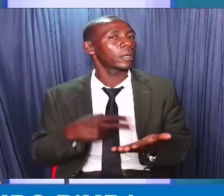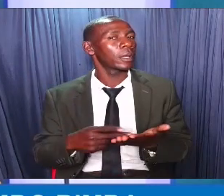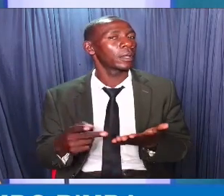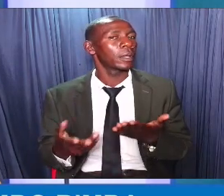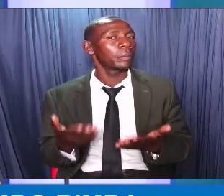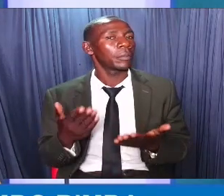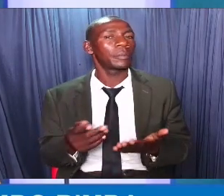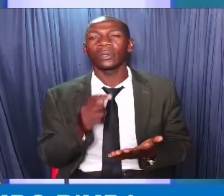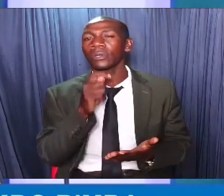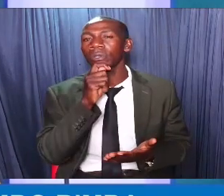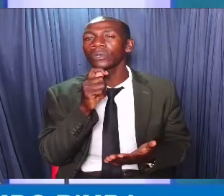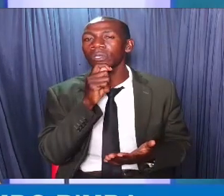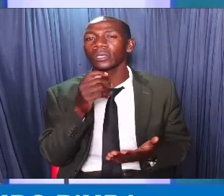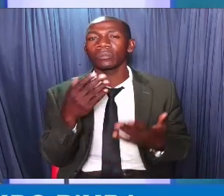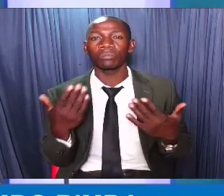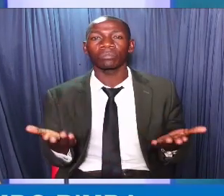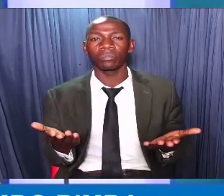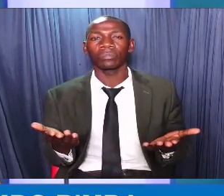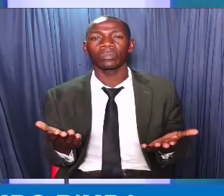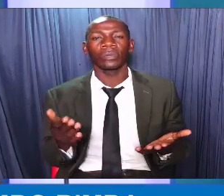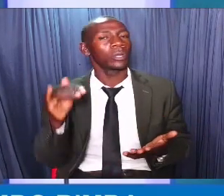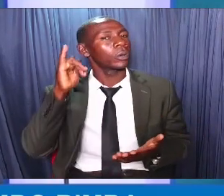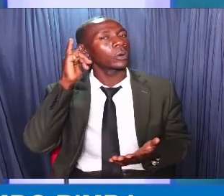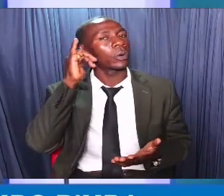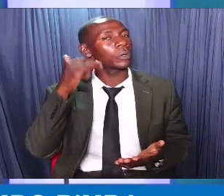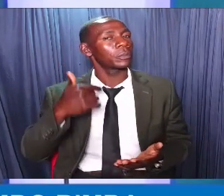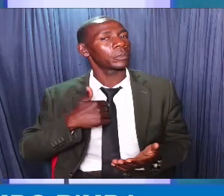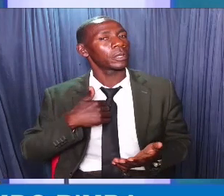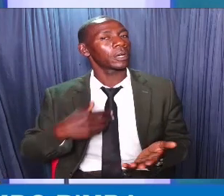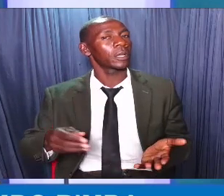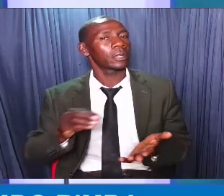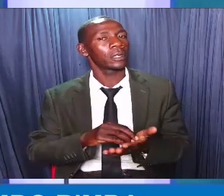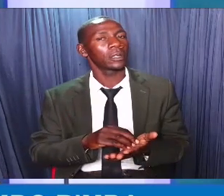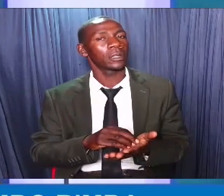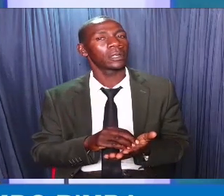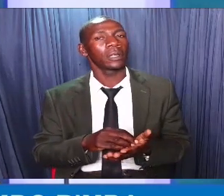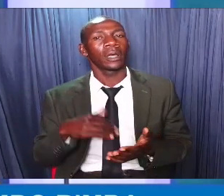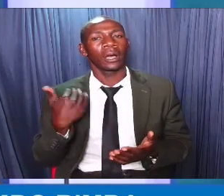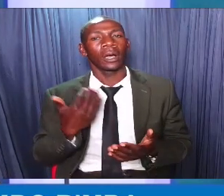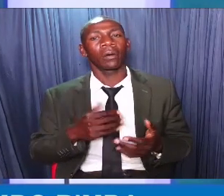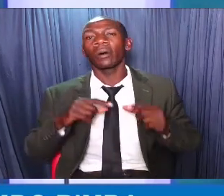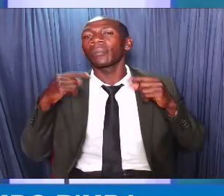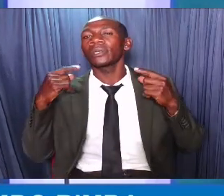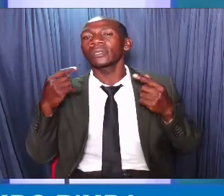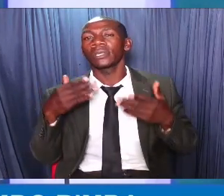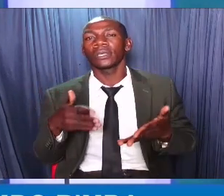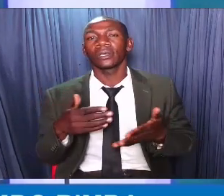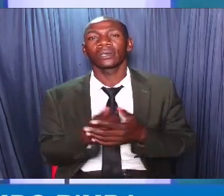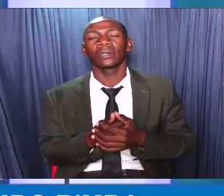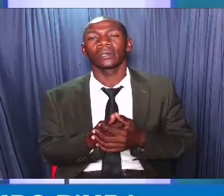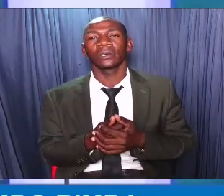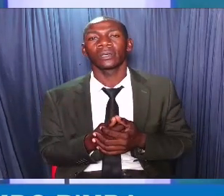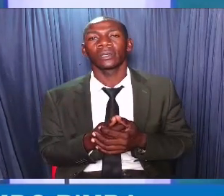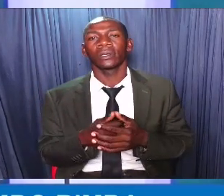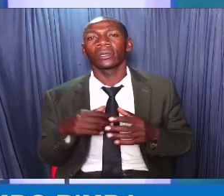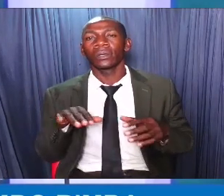Ni Jumaine. I don't know, Tuesday. Akapiga simu. He called again. Nani pastor wetu hapa? Our own preacher here. Sijui ni